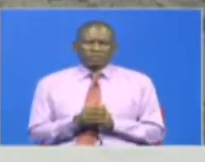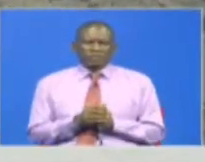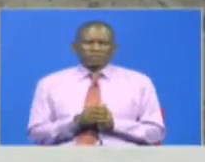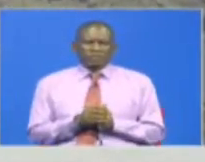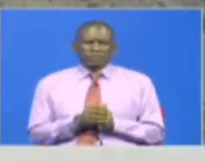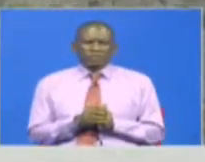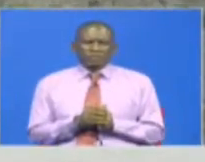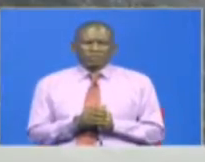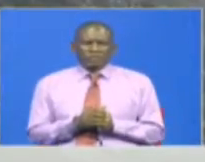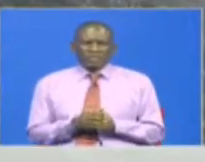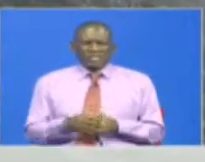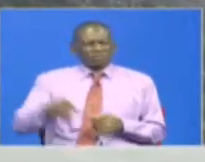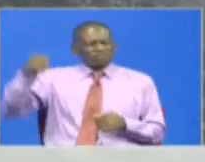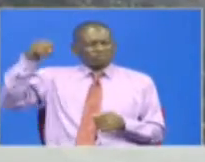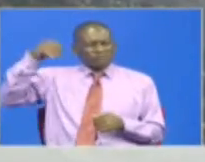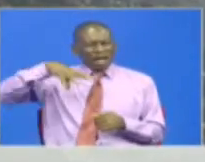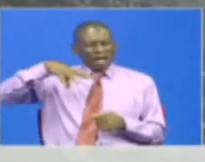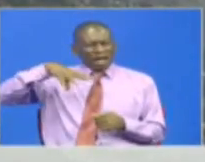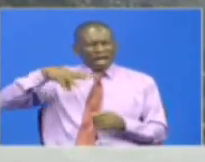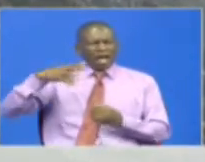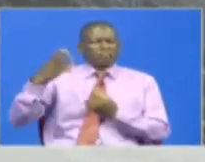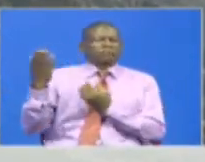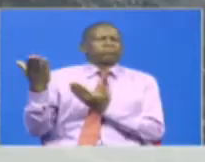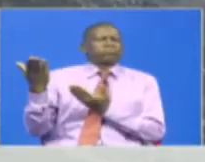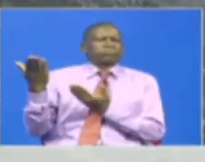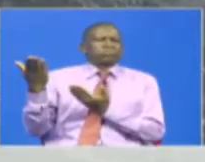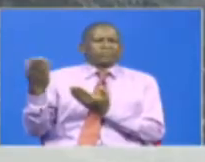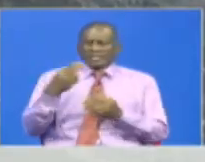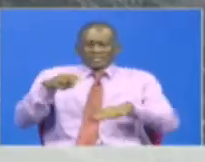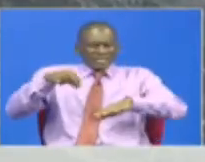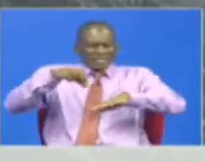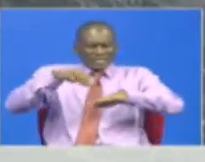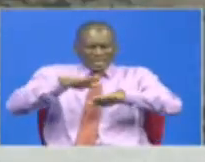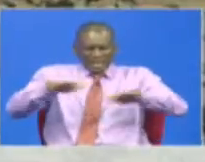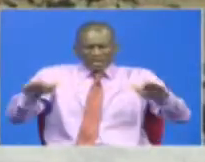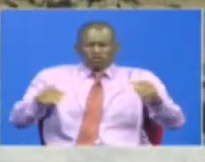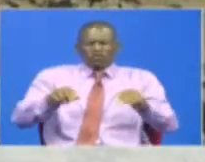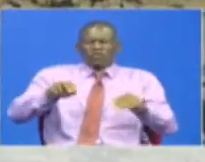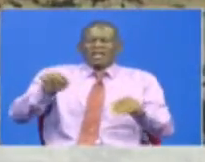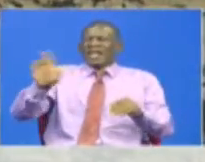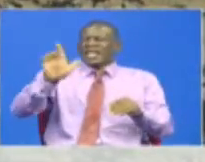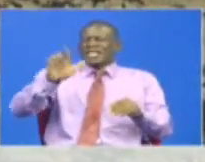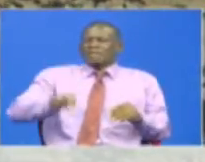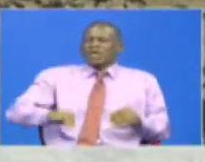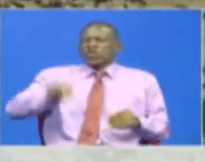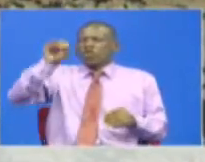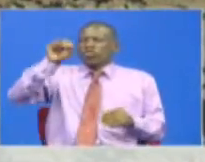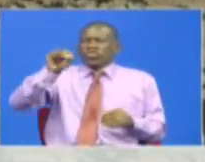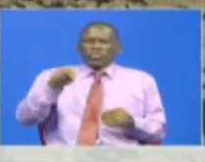The scorching sun illuminates the bare earth of Laikipia North.